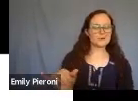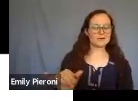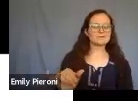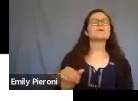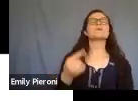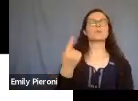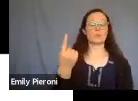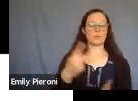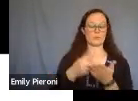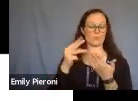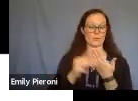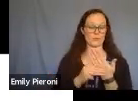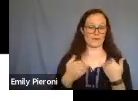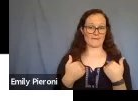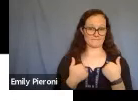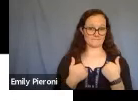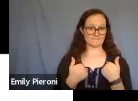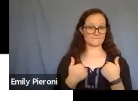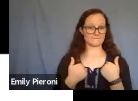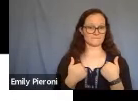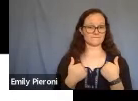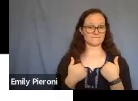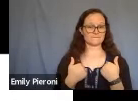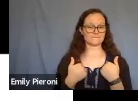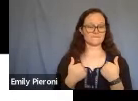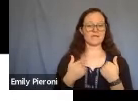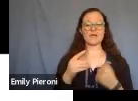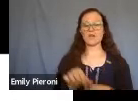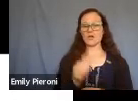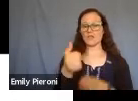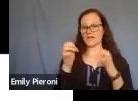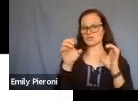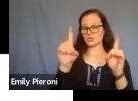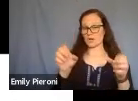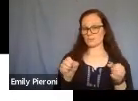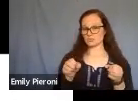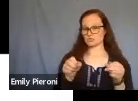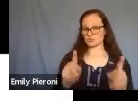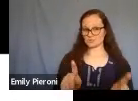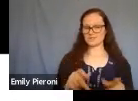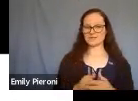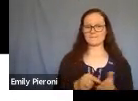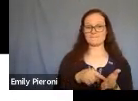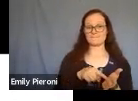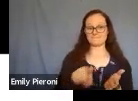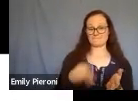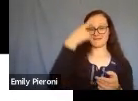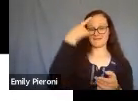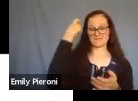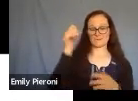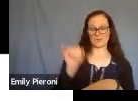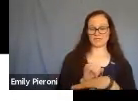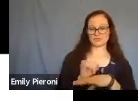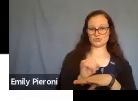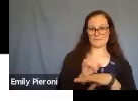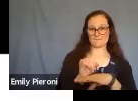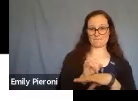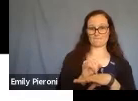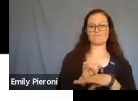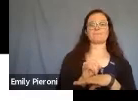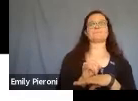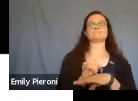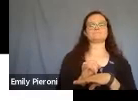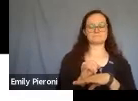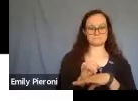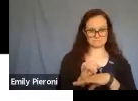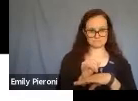we have. And another educational opportunity that we do have as well is the paid summer internship. And with that, it's